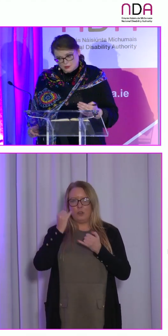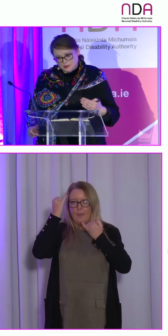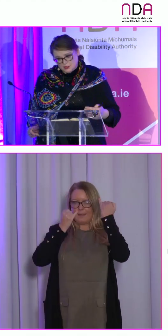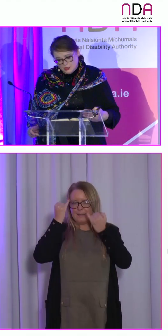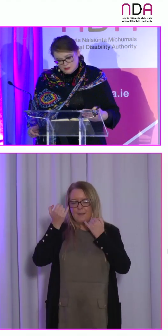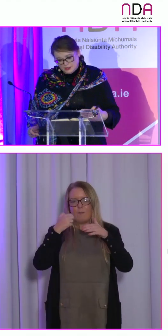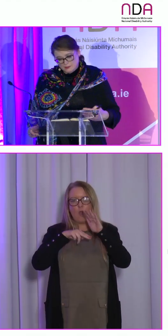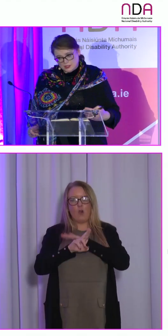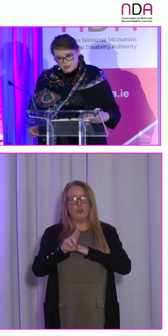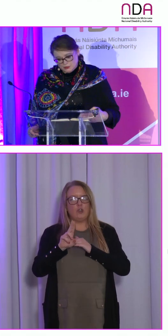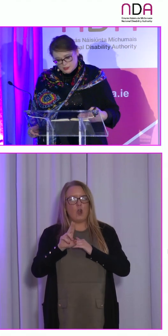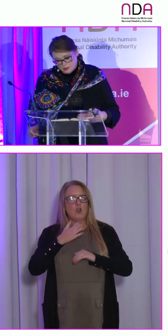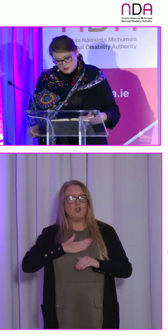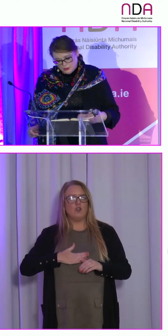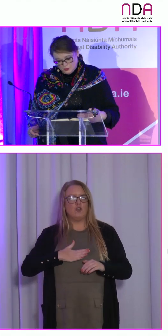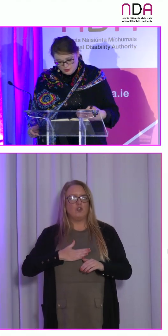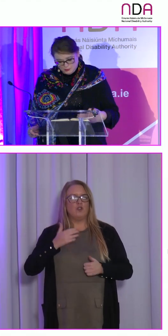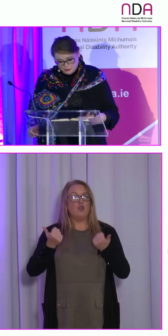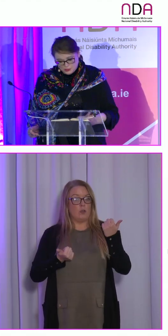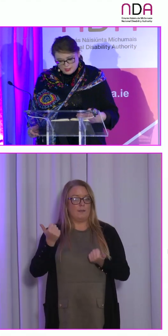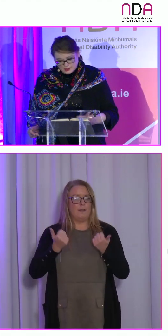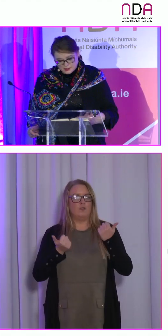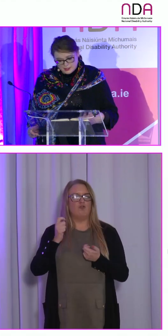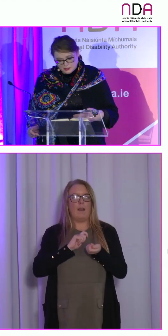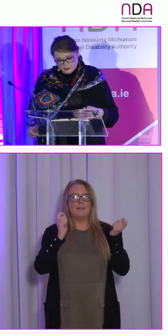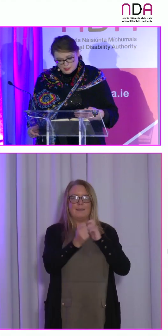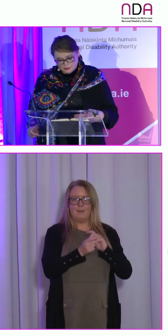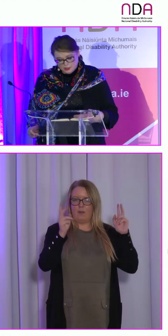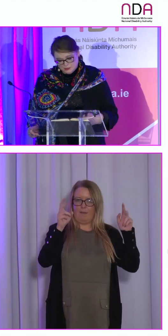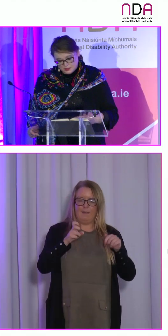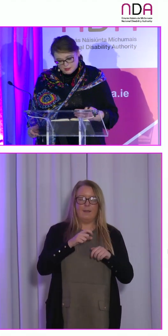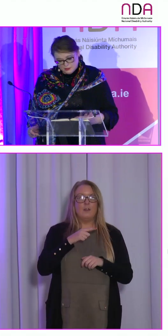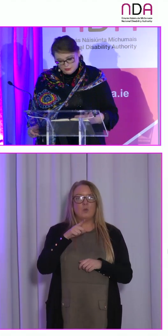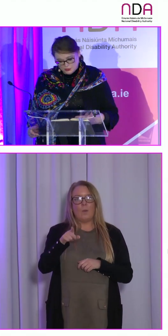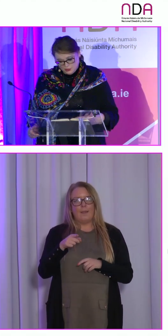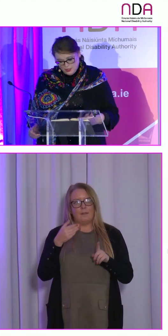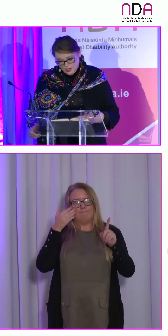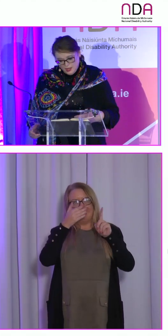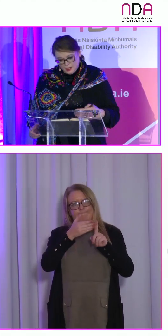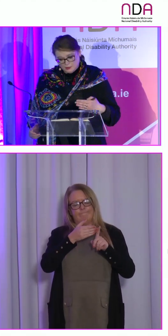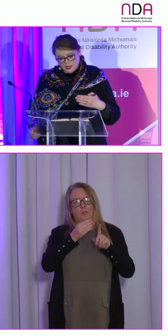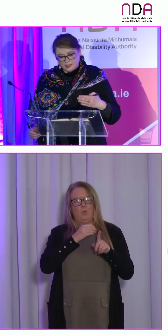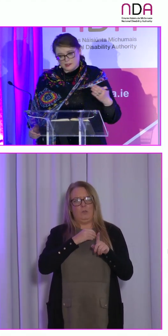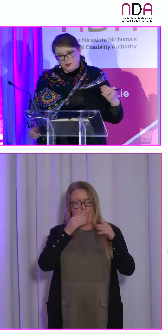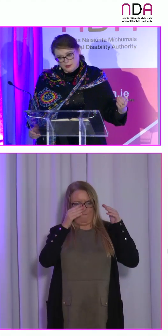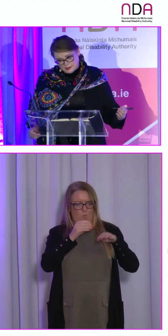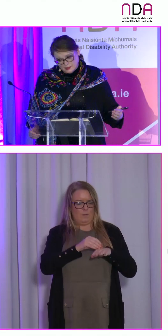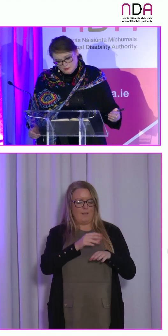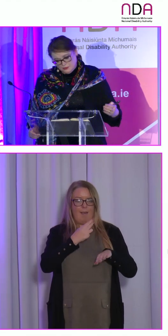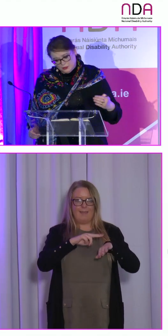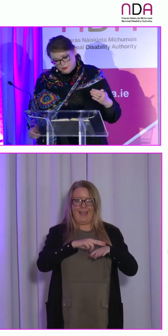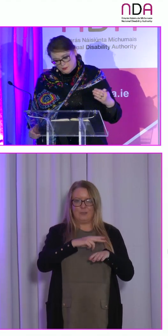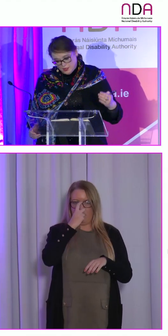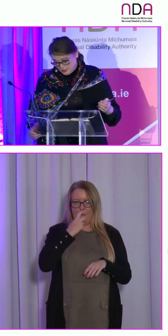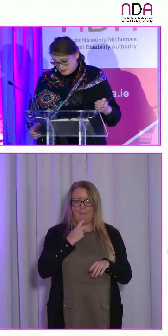think is going to be a game changer in terms of how we approach access to national monuments in the future, and it will act as a pilot